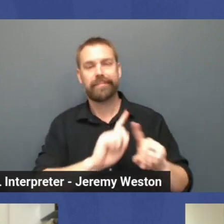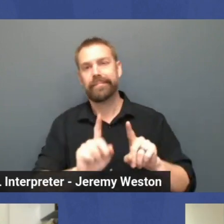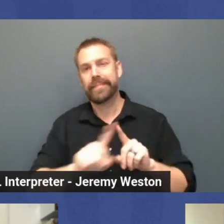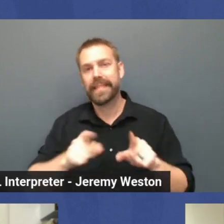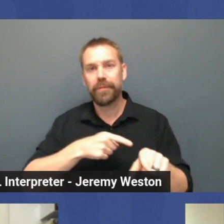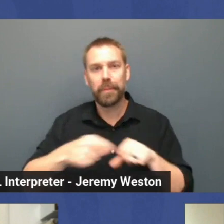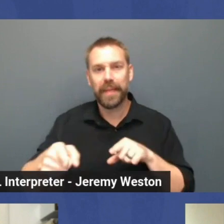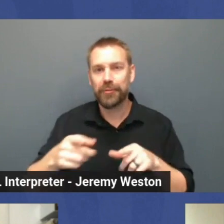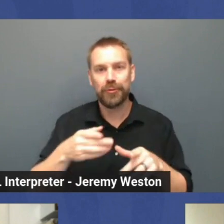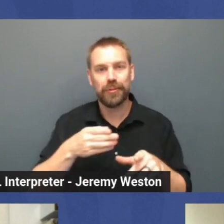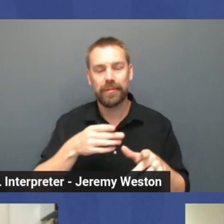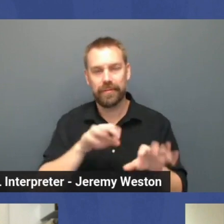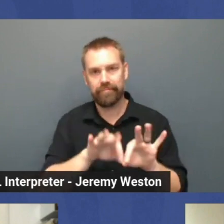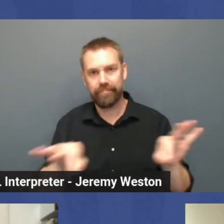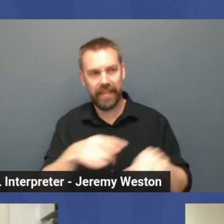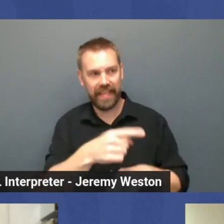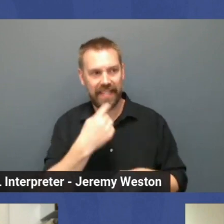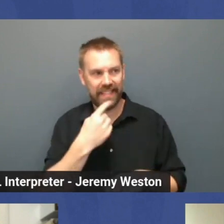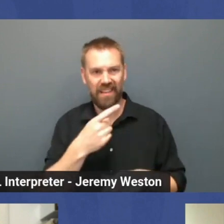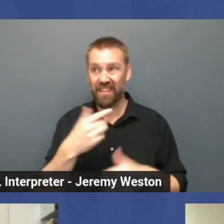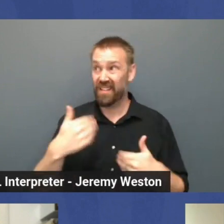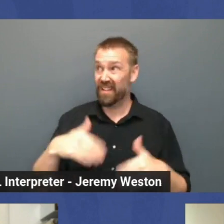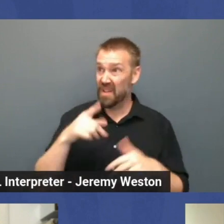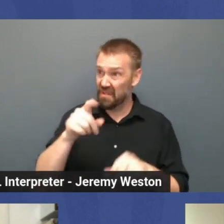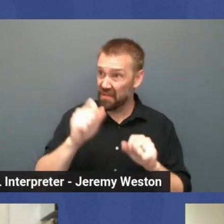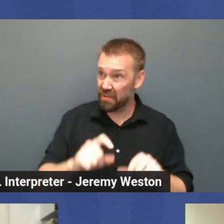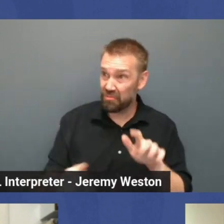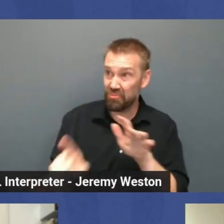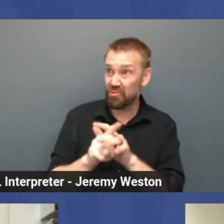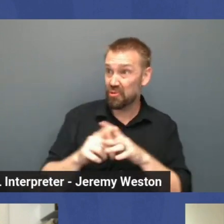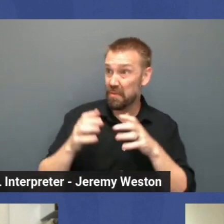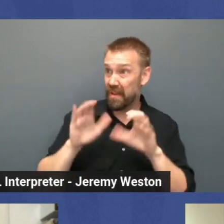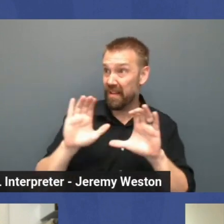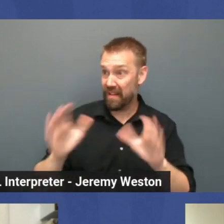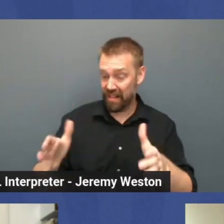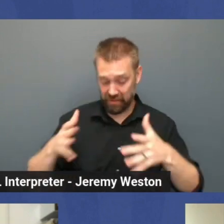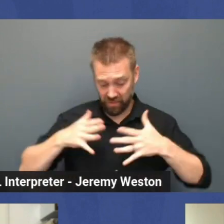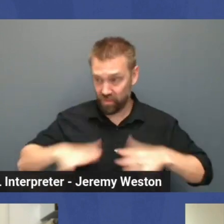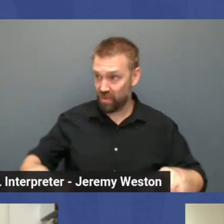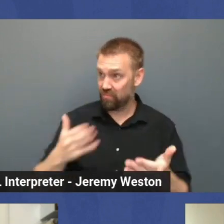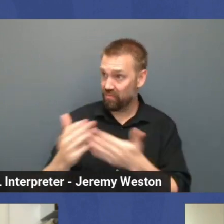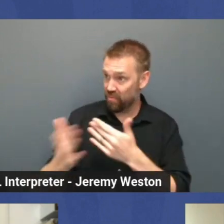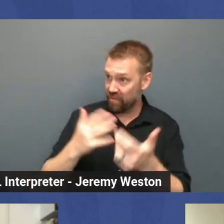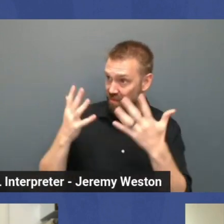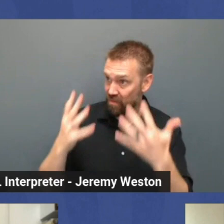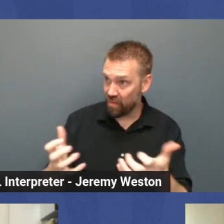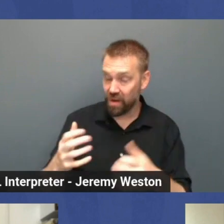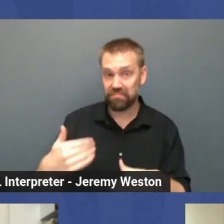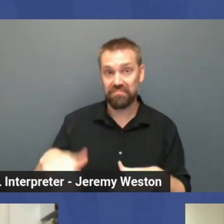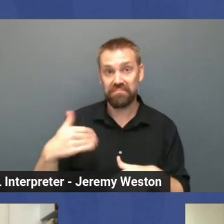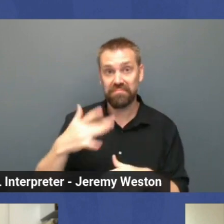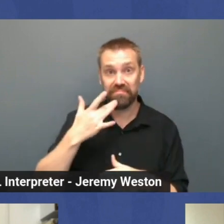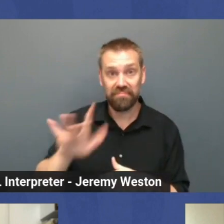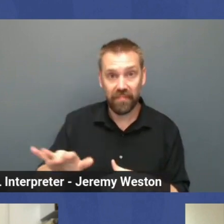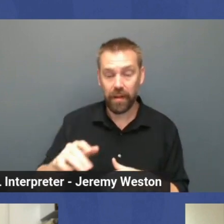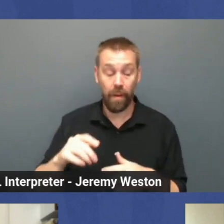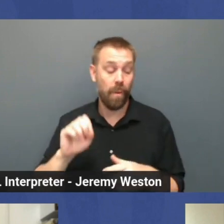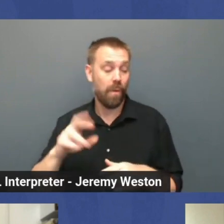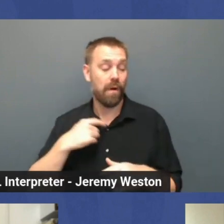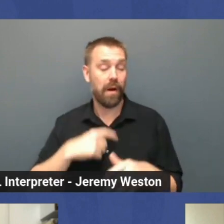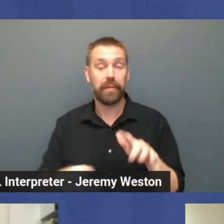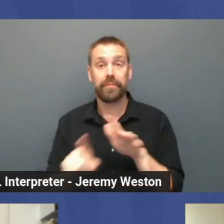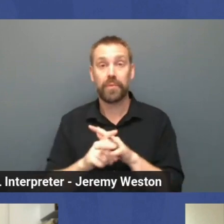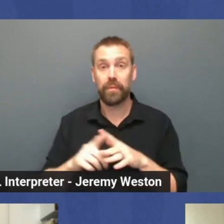luxurious it is that I'm able to show up to class in whatever I want. I'm able to come to class in what makes me feel comfortable. Because if they were to step into